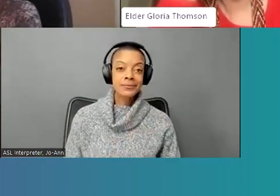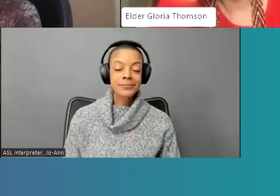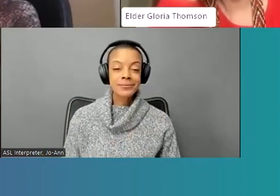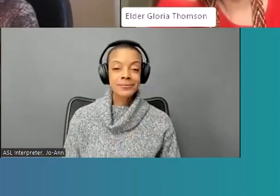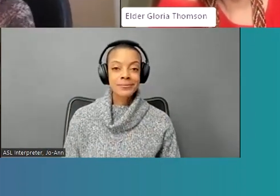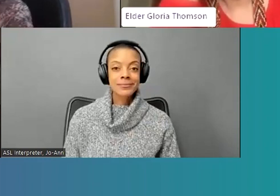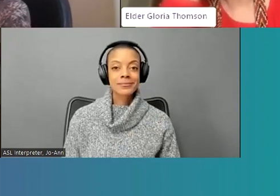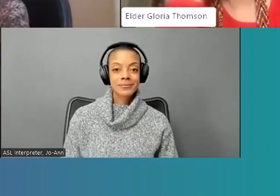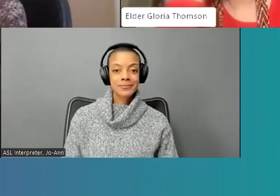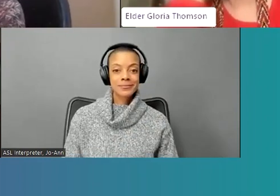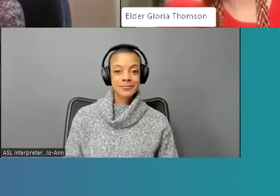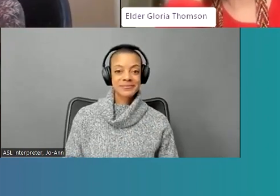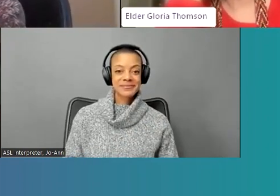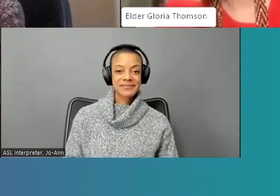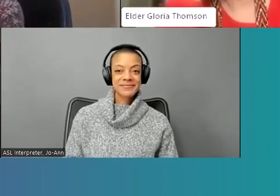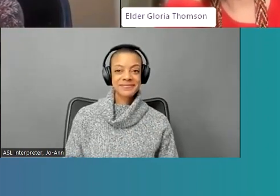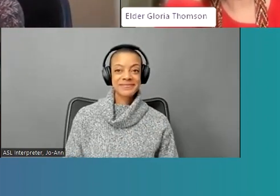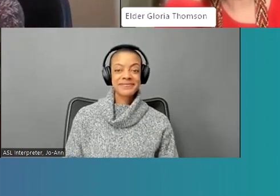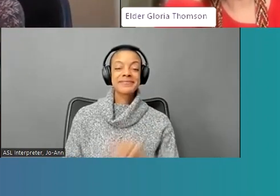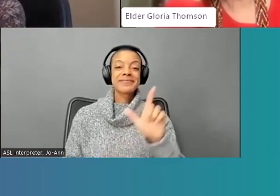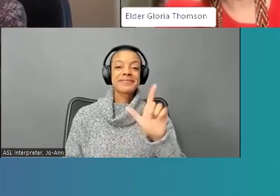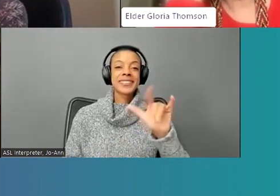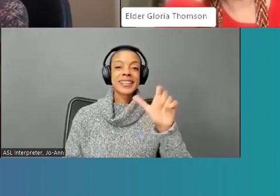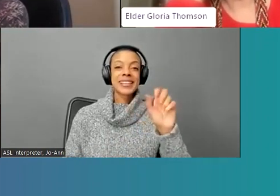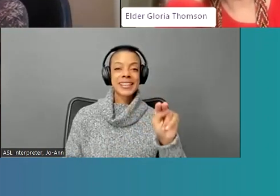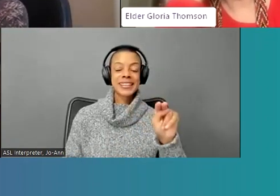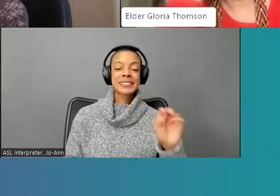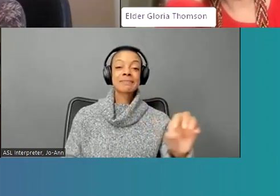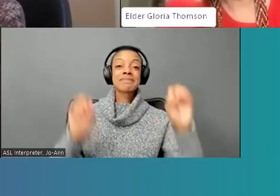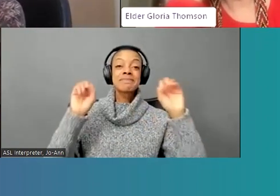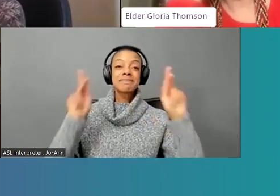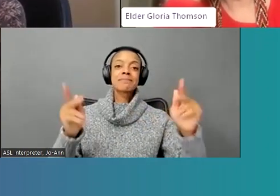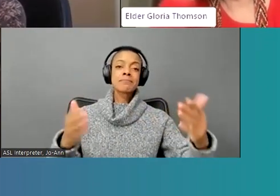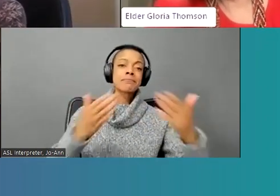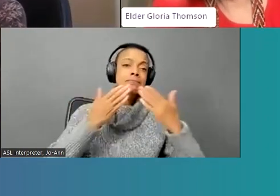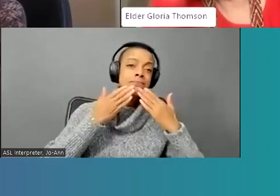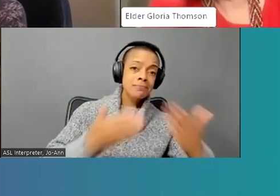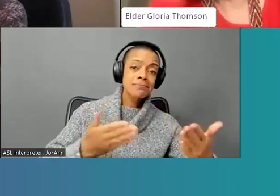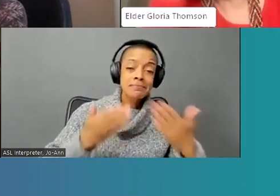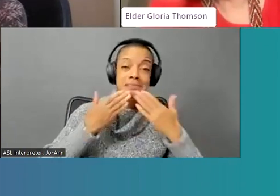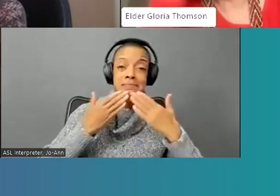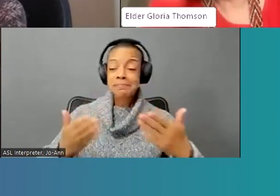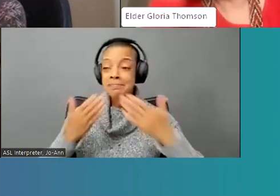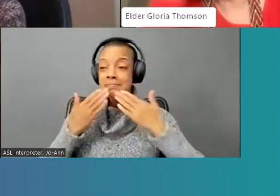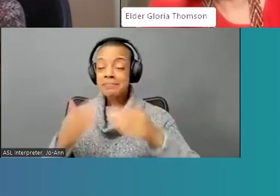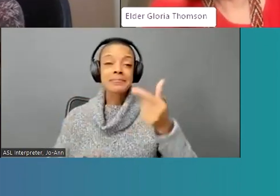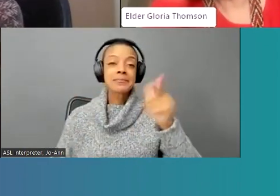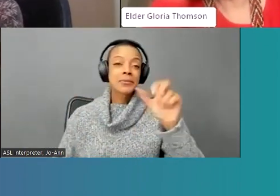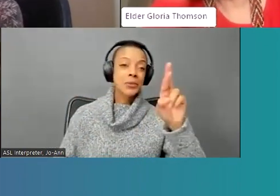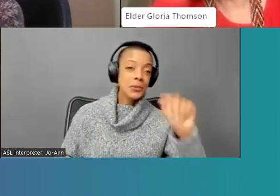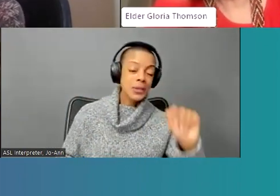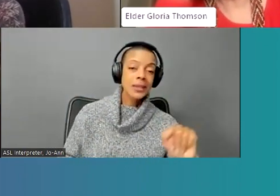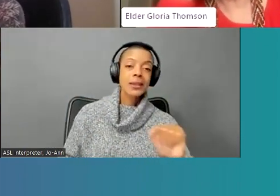Awesome. Miigwech. Okay, I'd like to say Miigwech to all of you, Gloria, Norma,